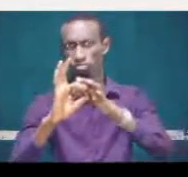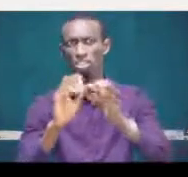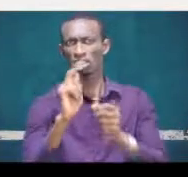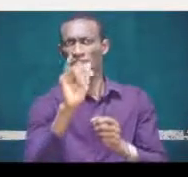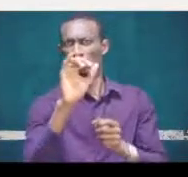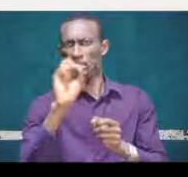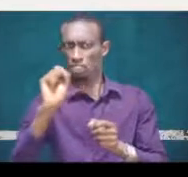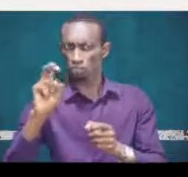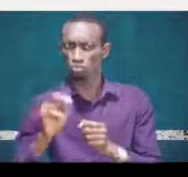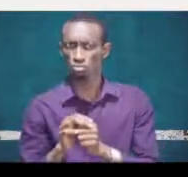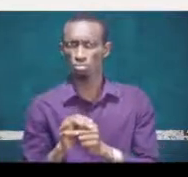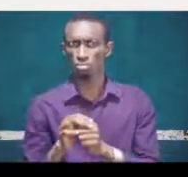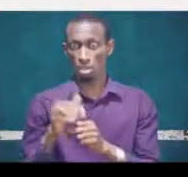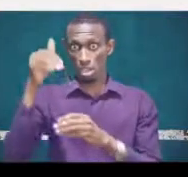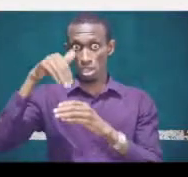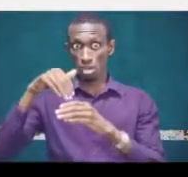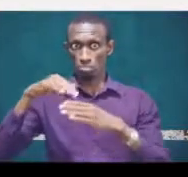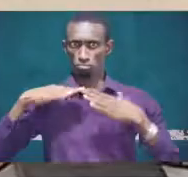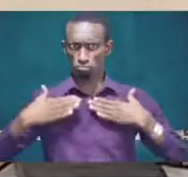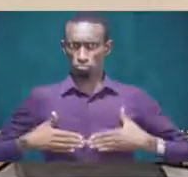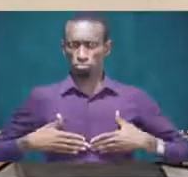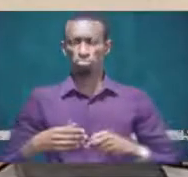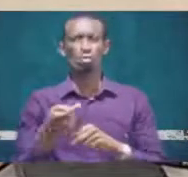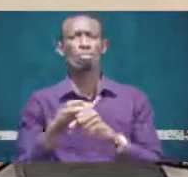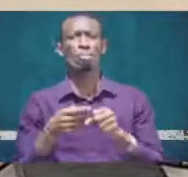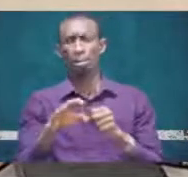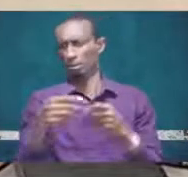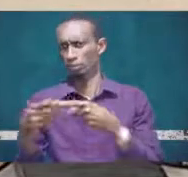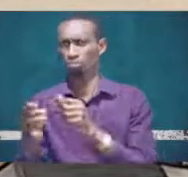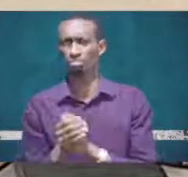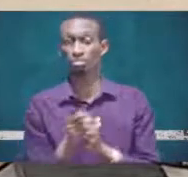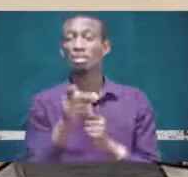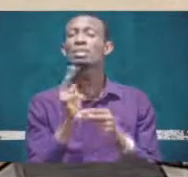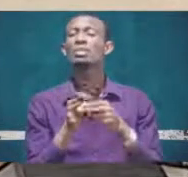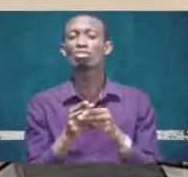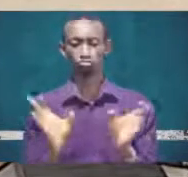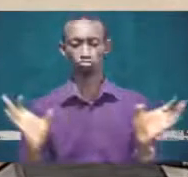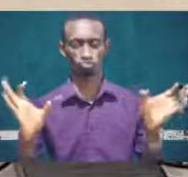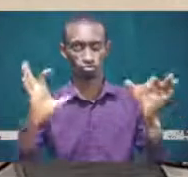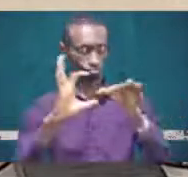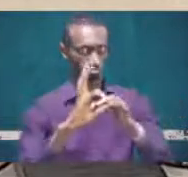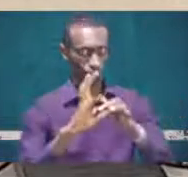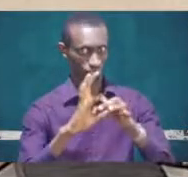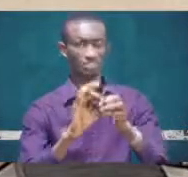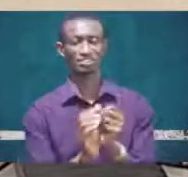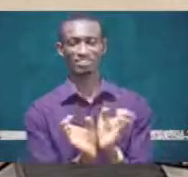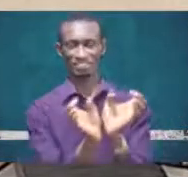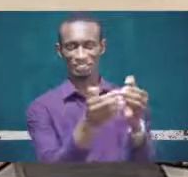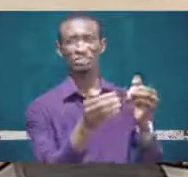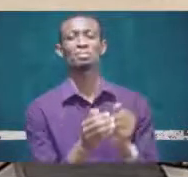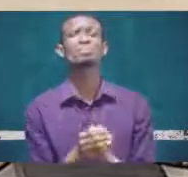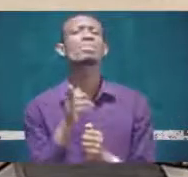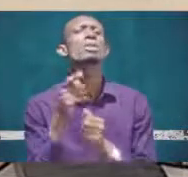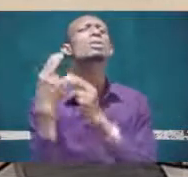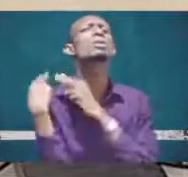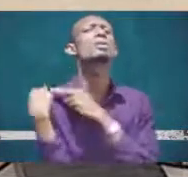in cardiovascular system. Connective tissues, which are responsible for protection,